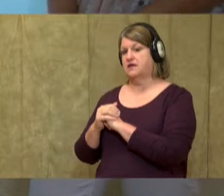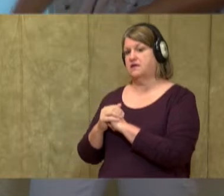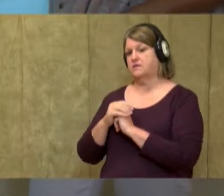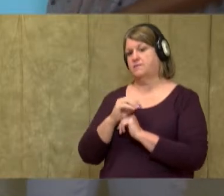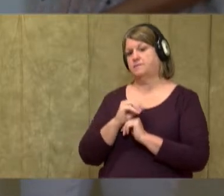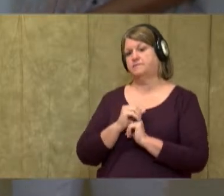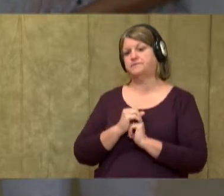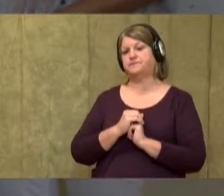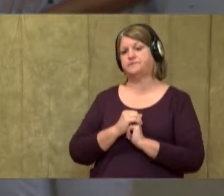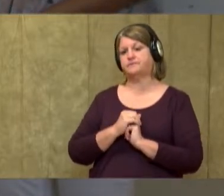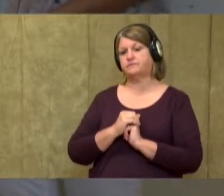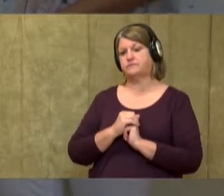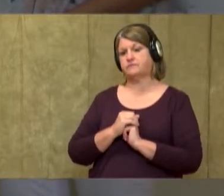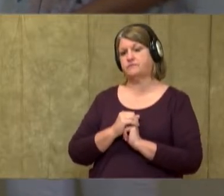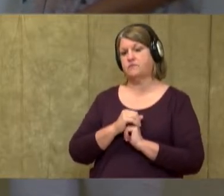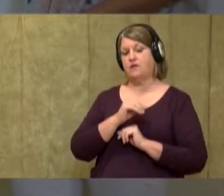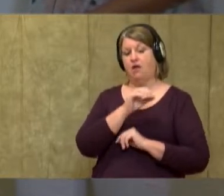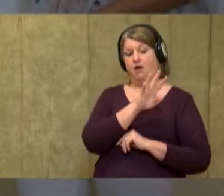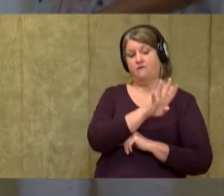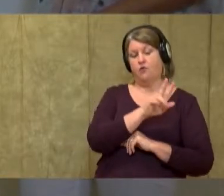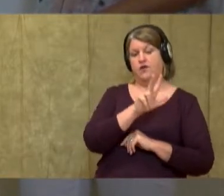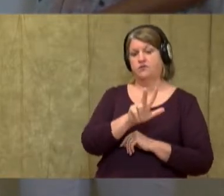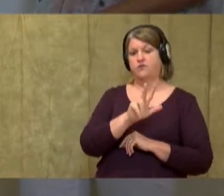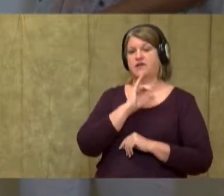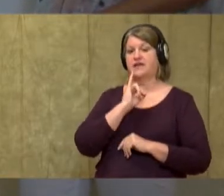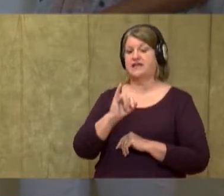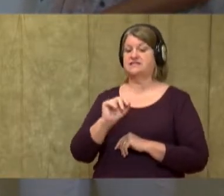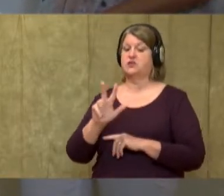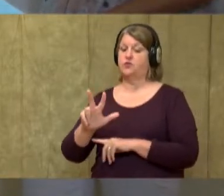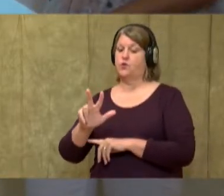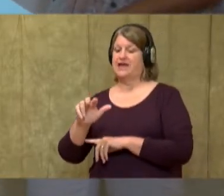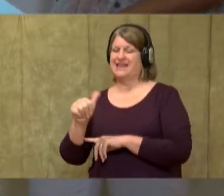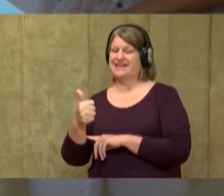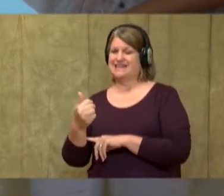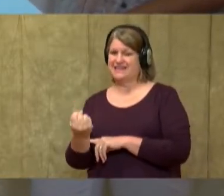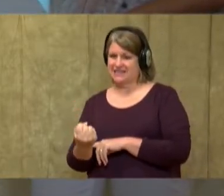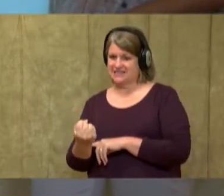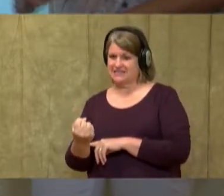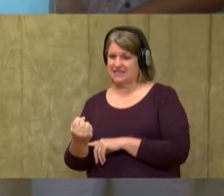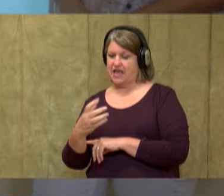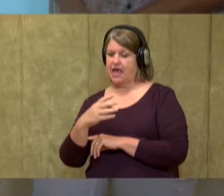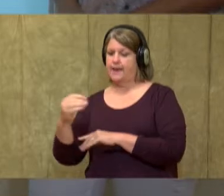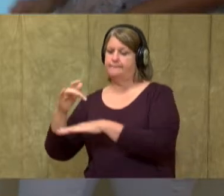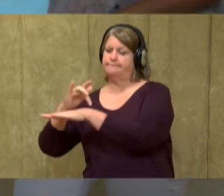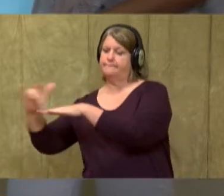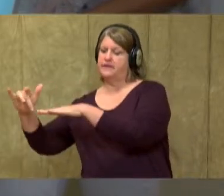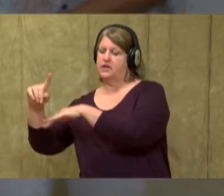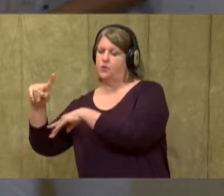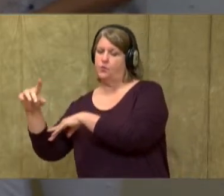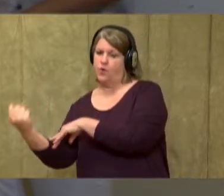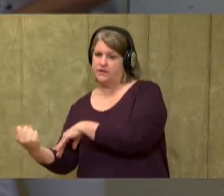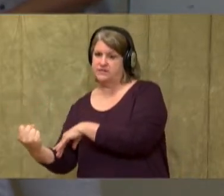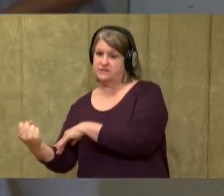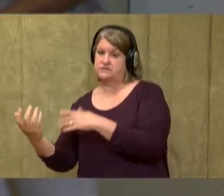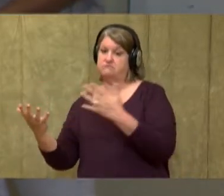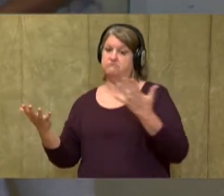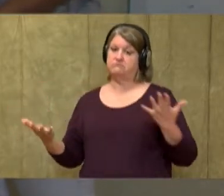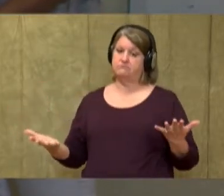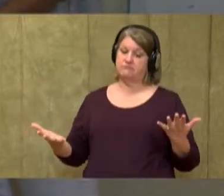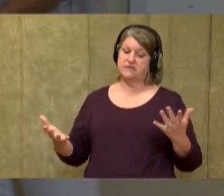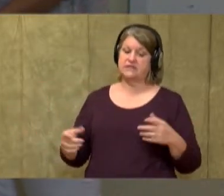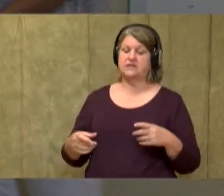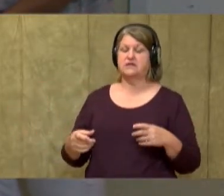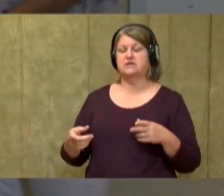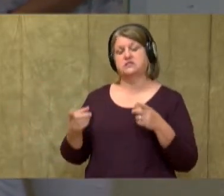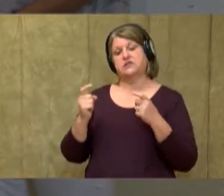Okay, 43 is 3 tens and blank ones. So they gave us our